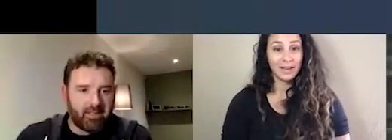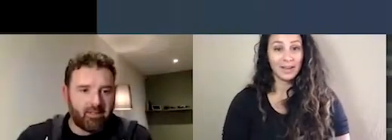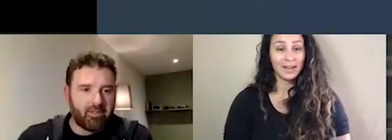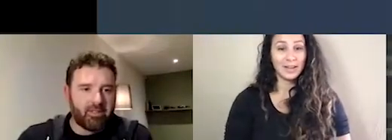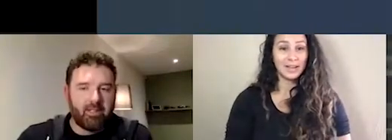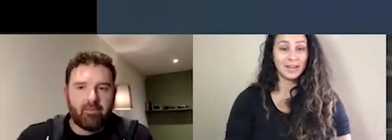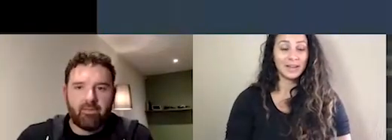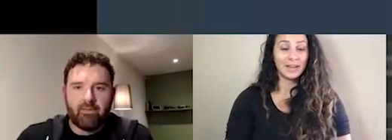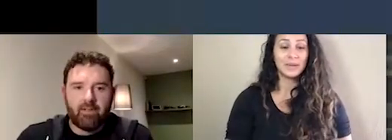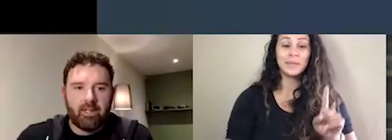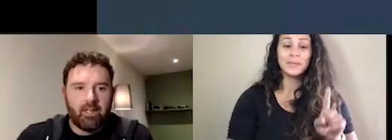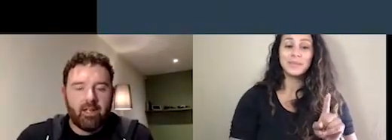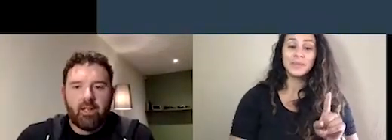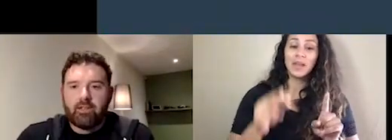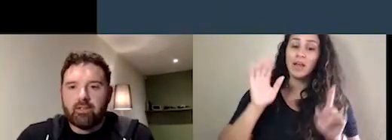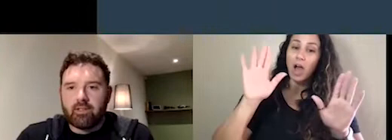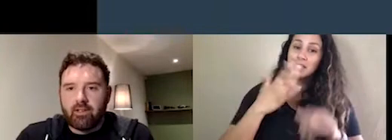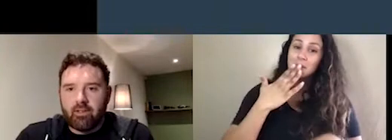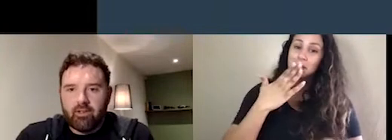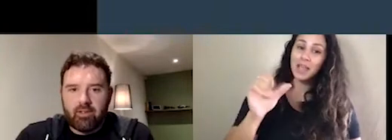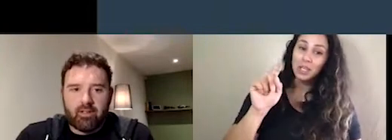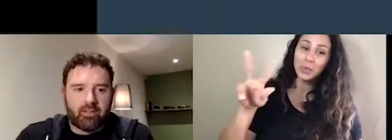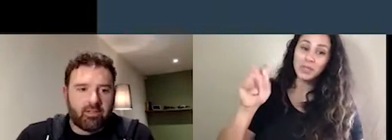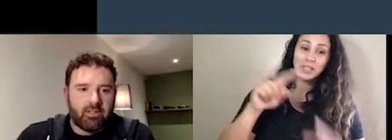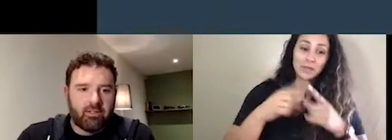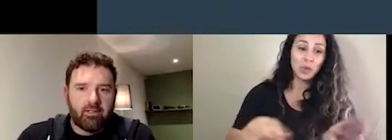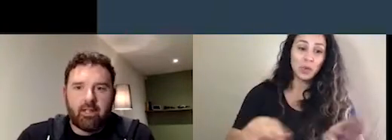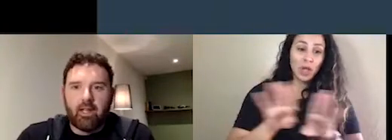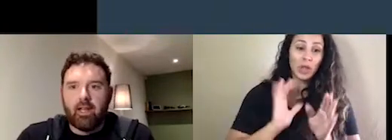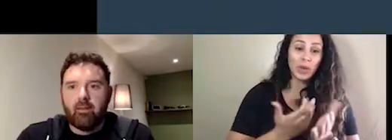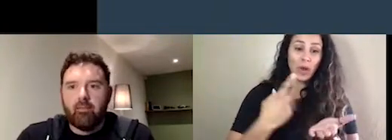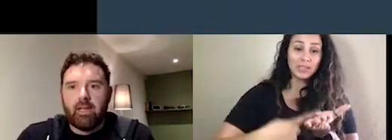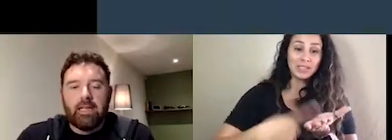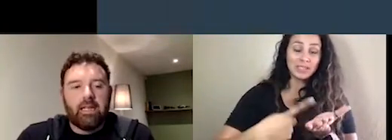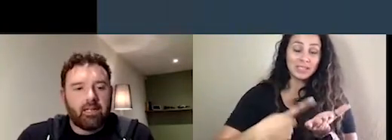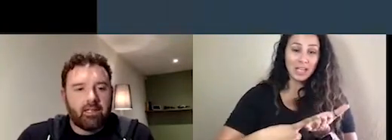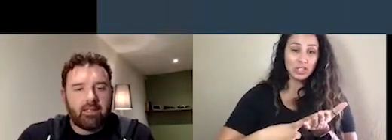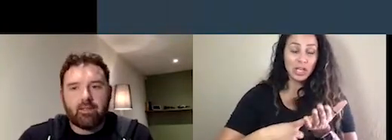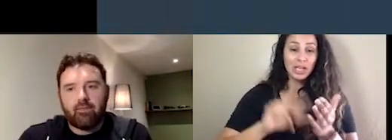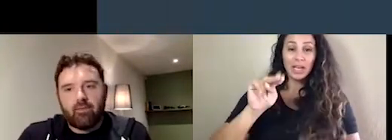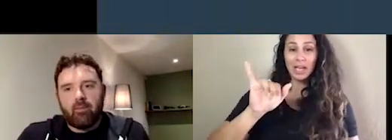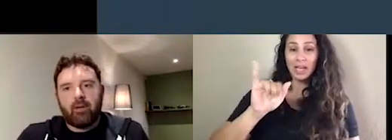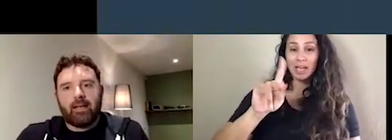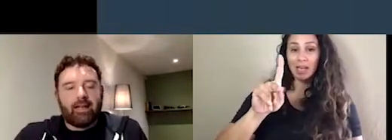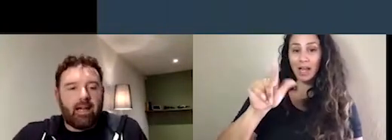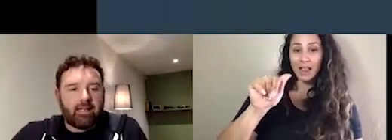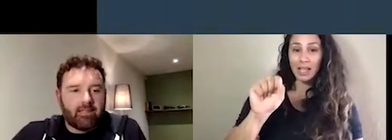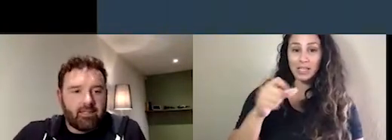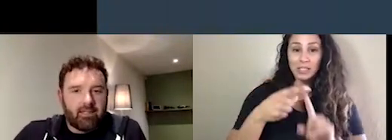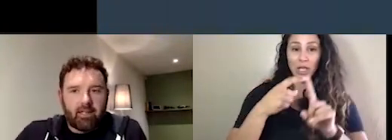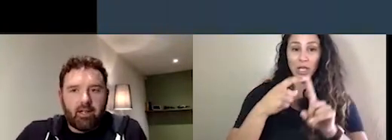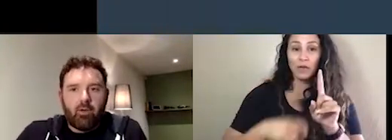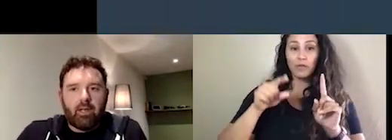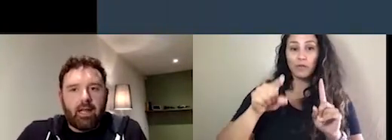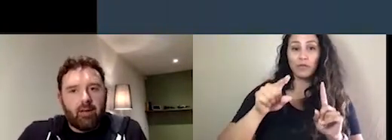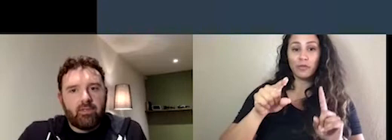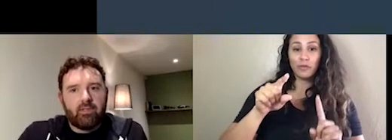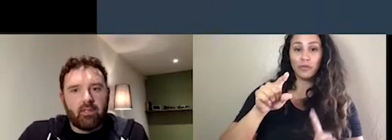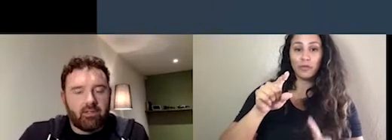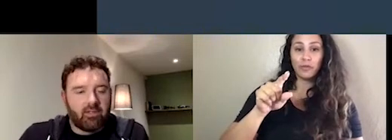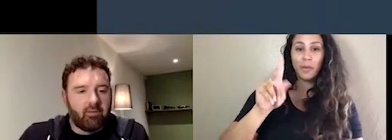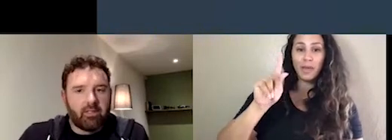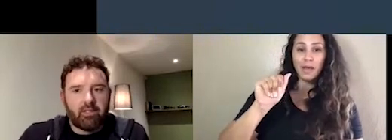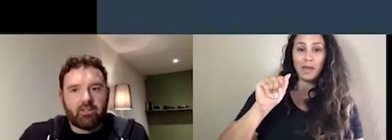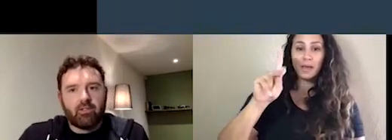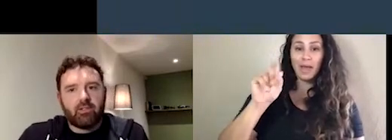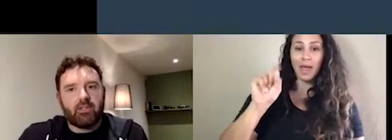Awesome. Thanks so much, Steve. So to conclude our discussion, Nicholas from Cax.io Labs